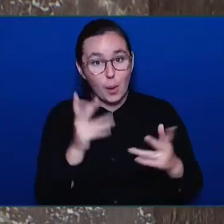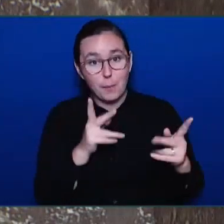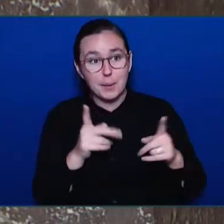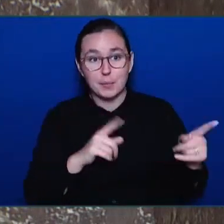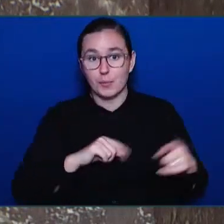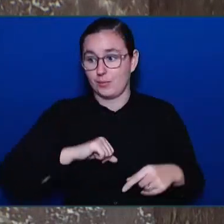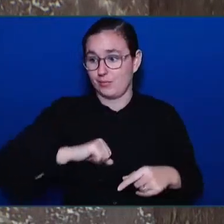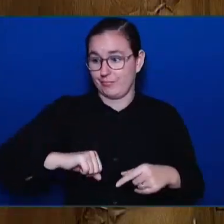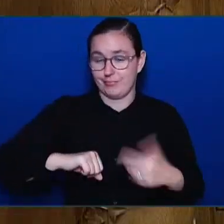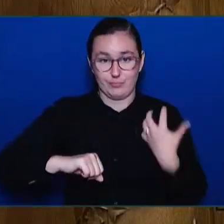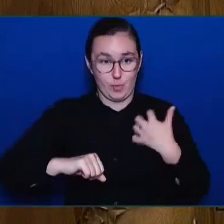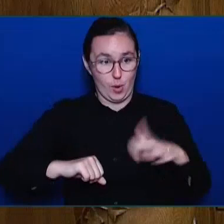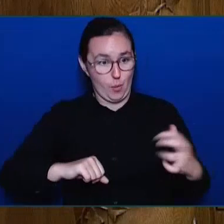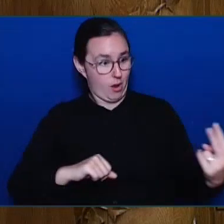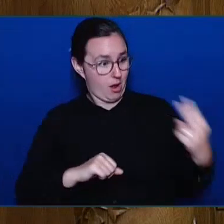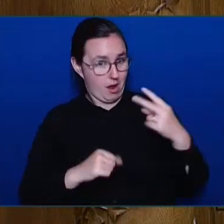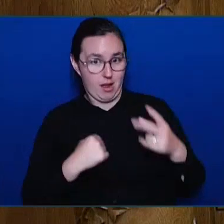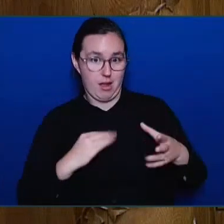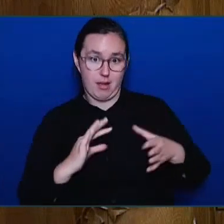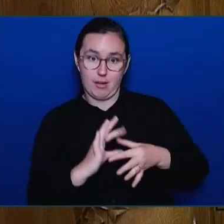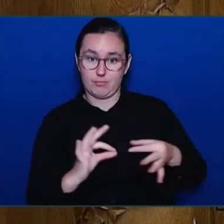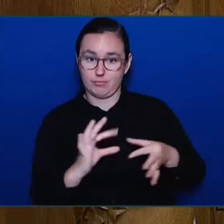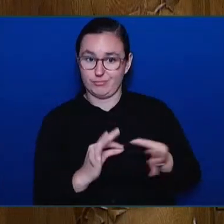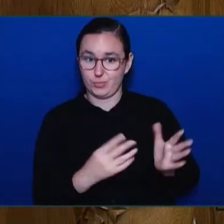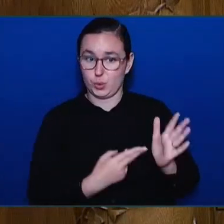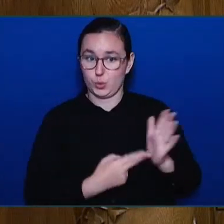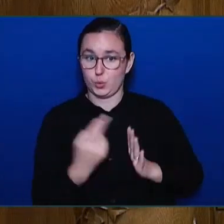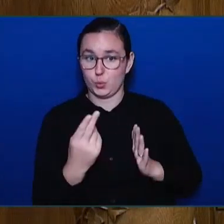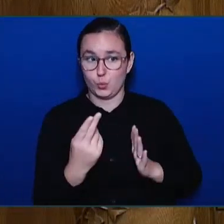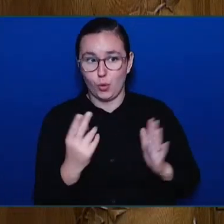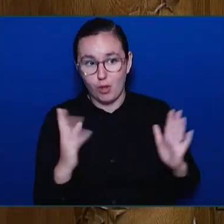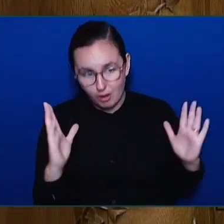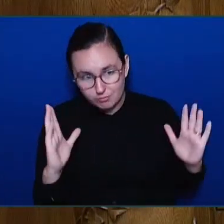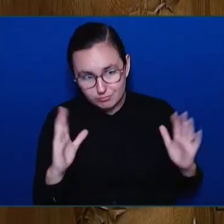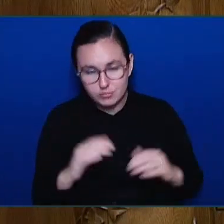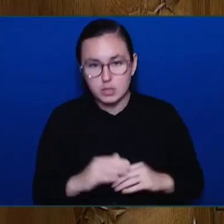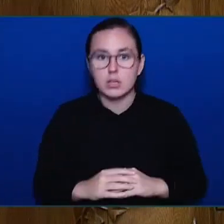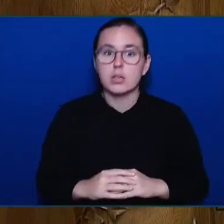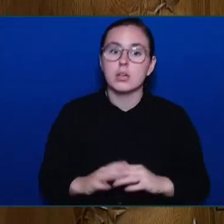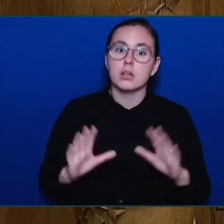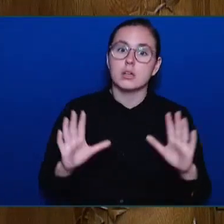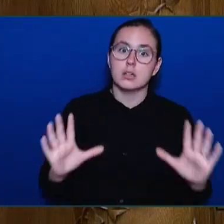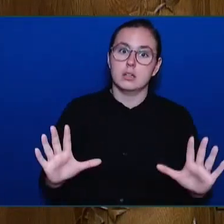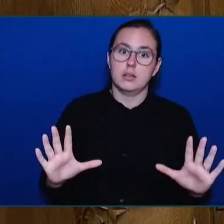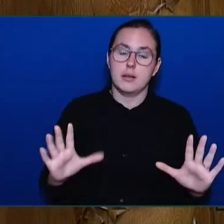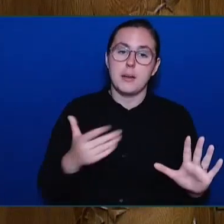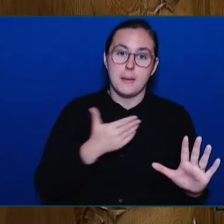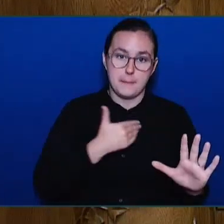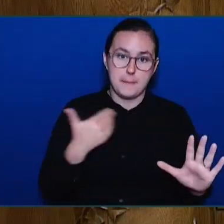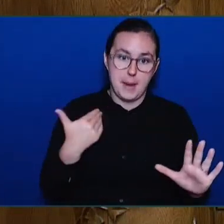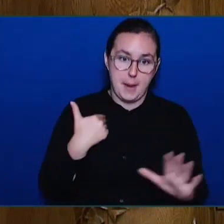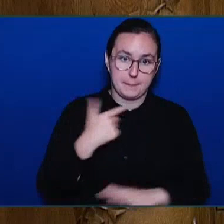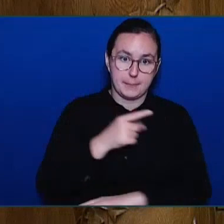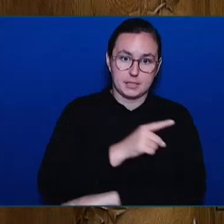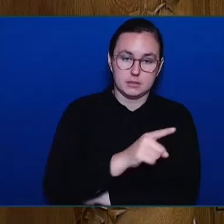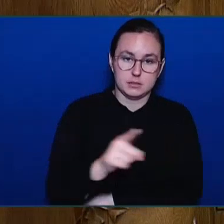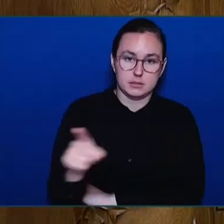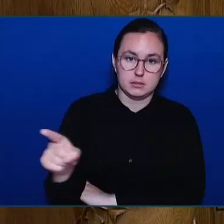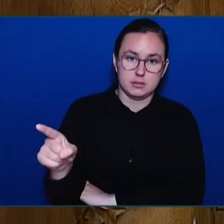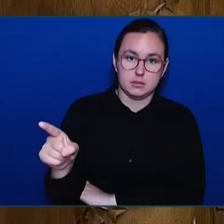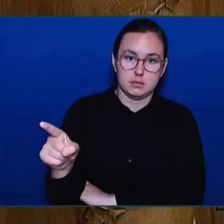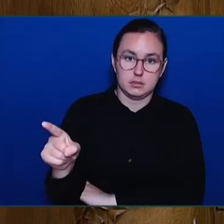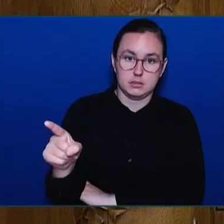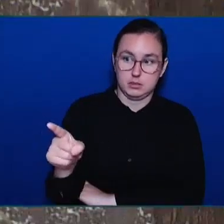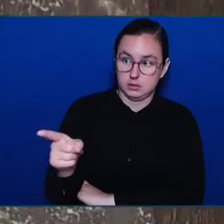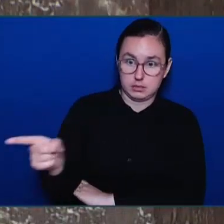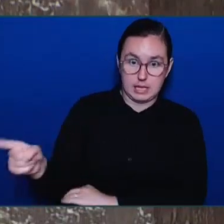Members, whether you like it or not, the House Leader is going to finish his answer, so let's listen to that, okay? That wasn't